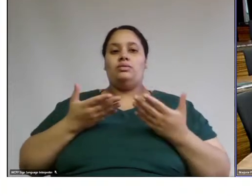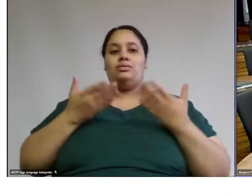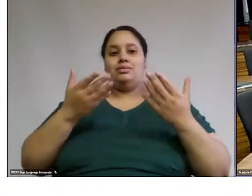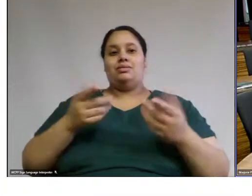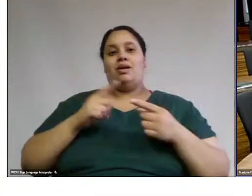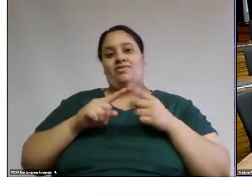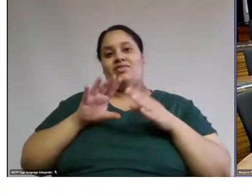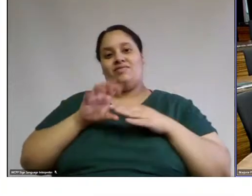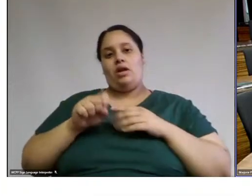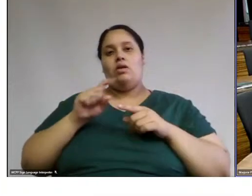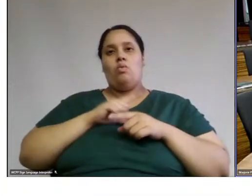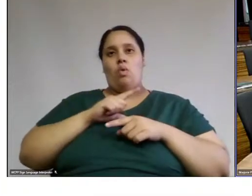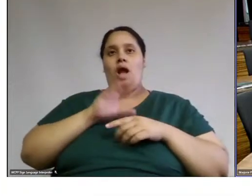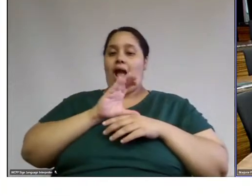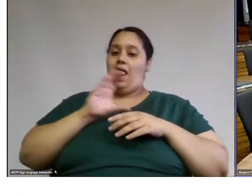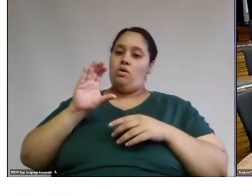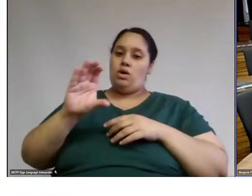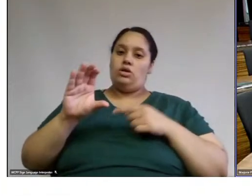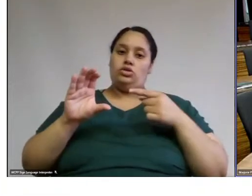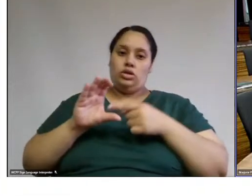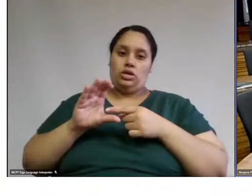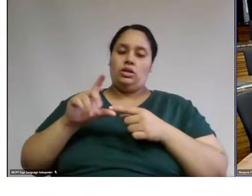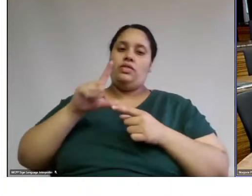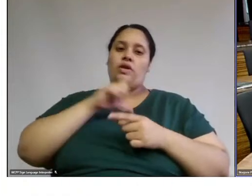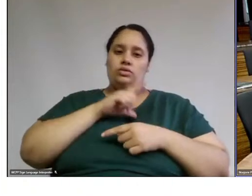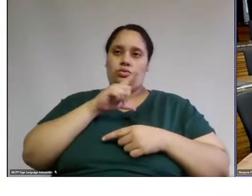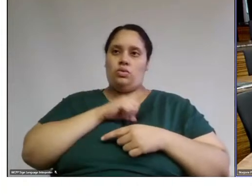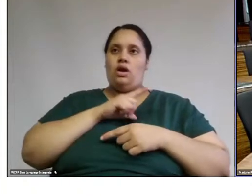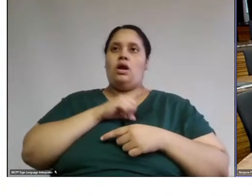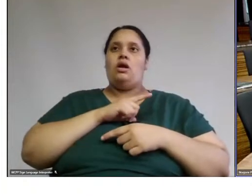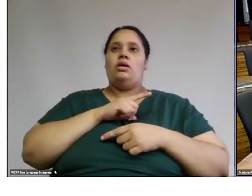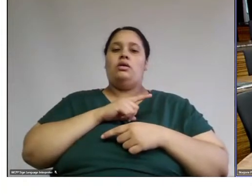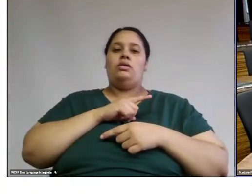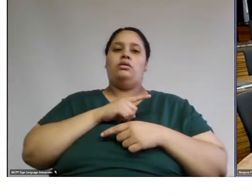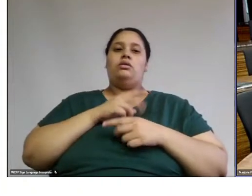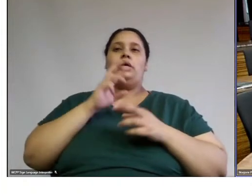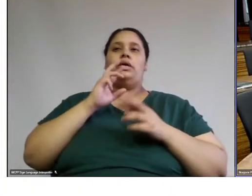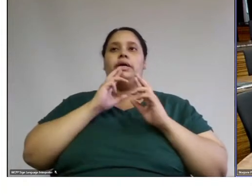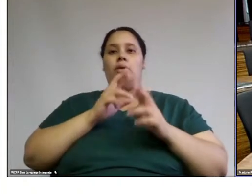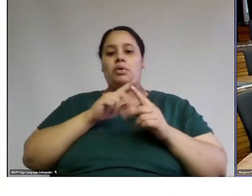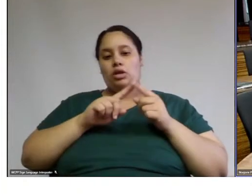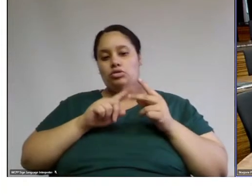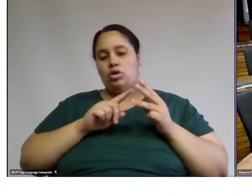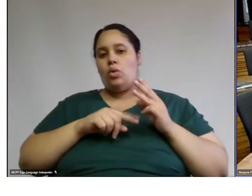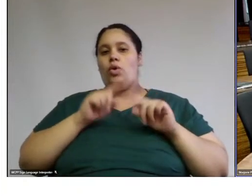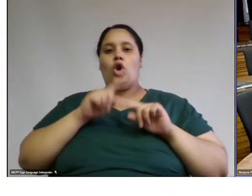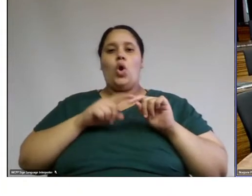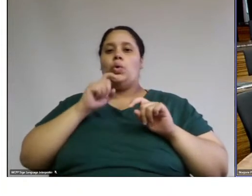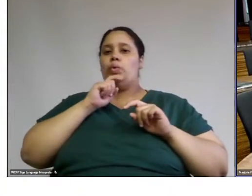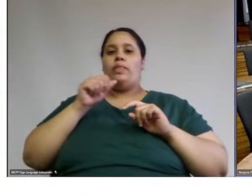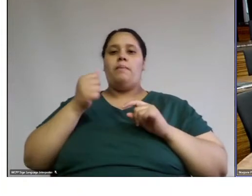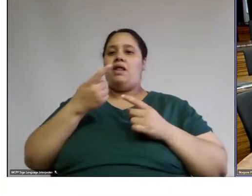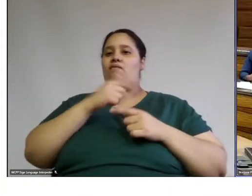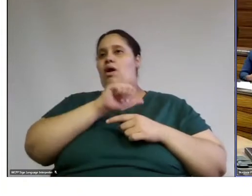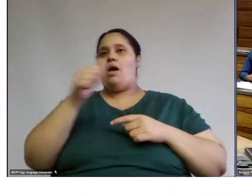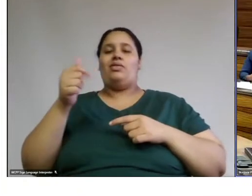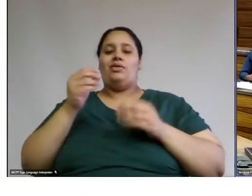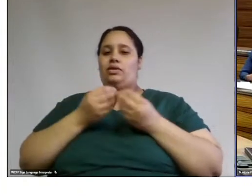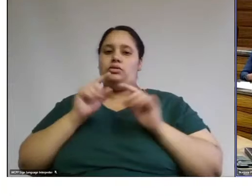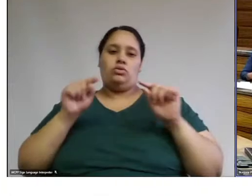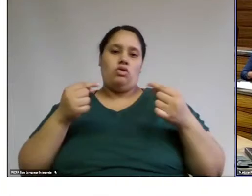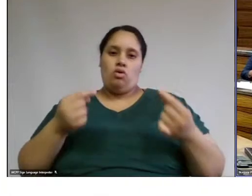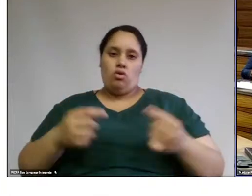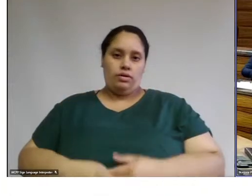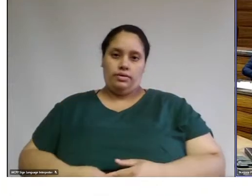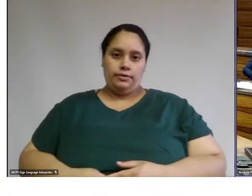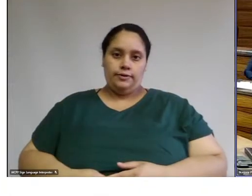came up allocation, and therefore it came with certain conditions, and we couldn't use it for anything else as well. Then,